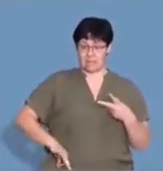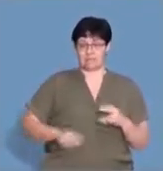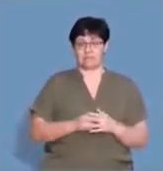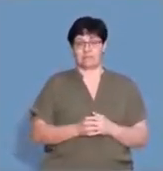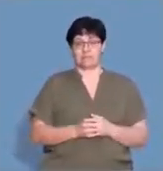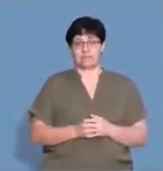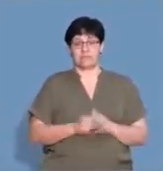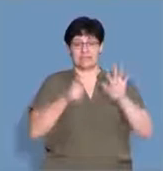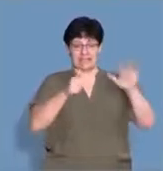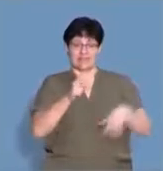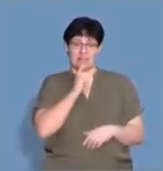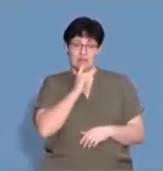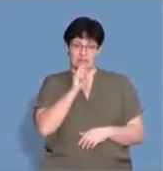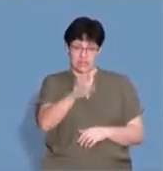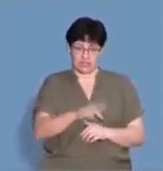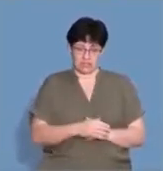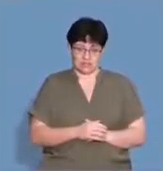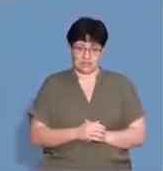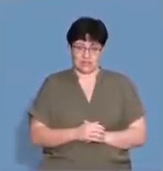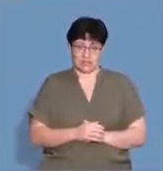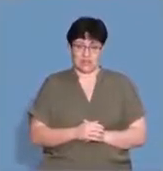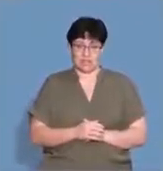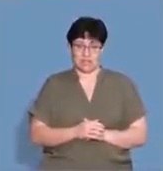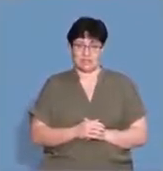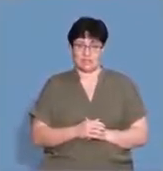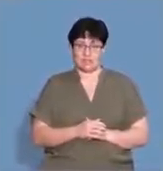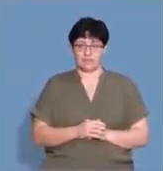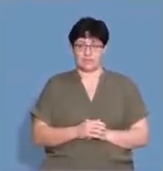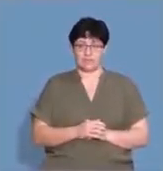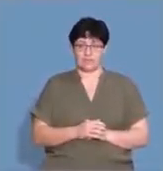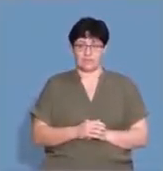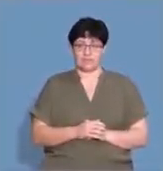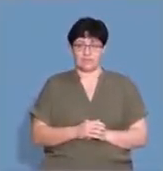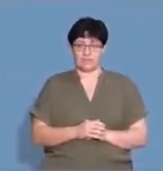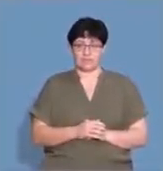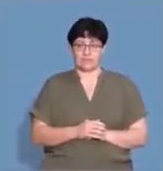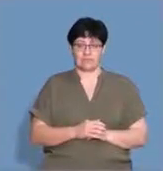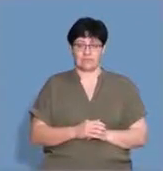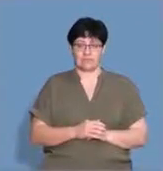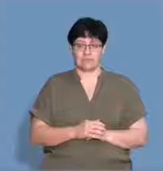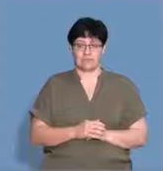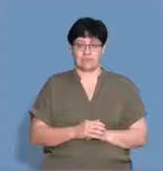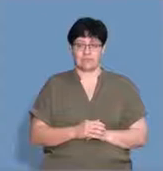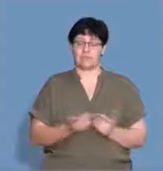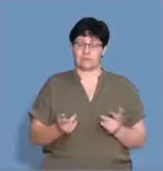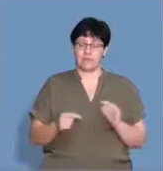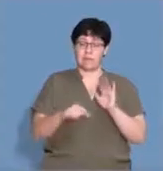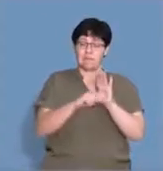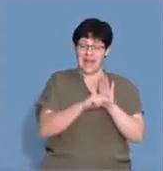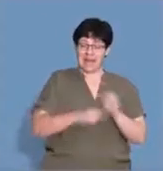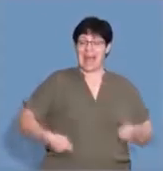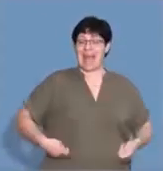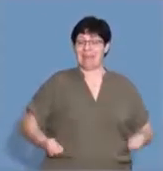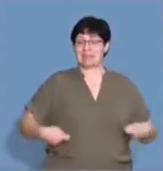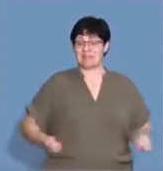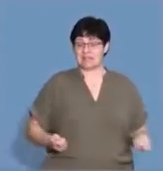was 6,000 Rand. So I'm going to 6,000 Rand. My